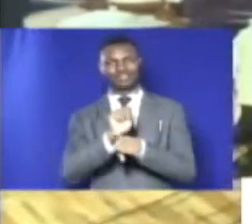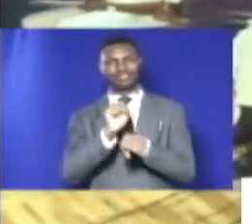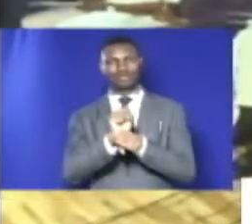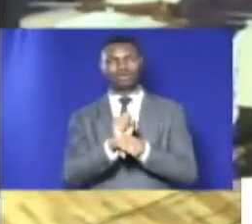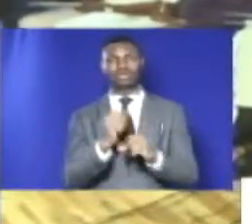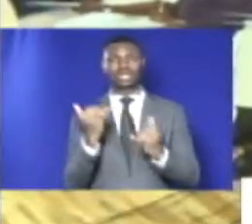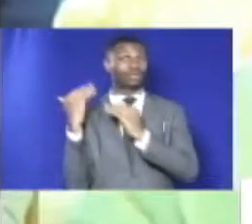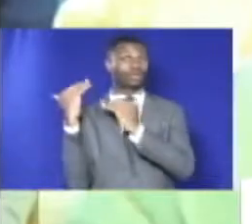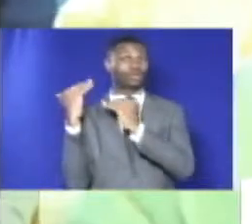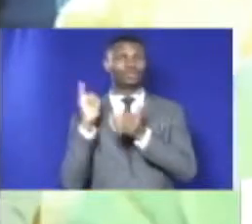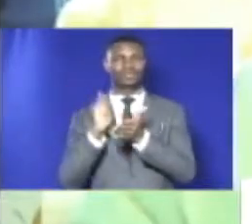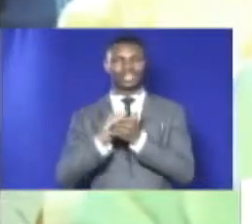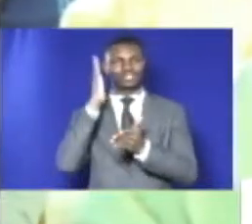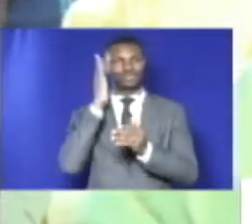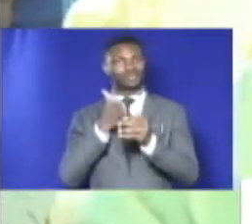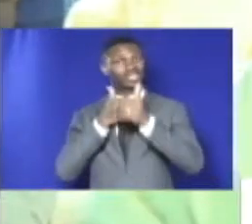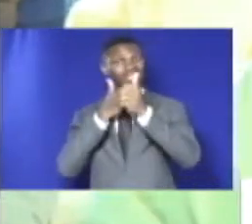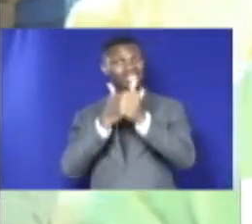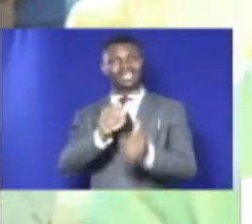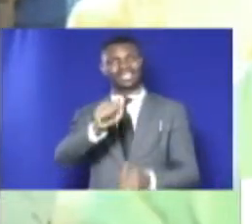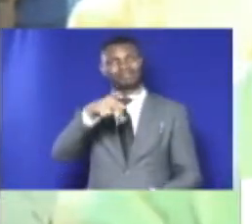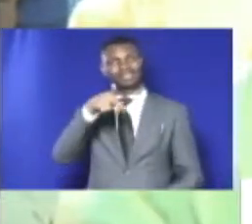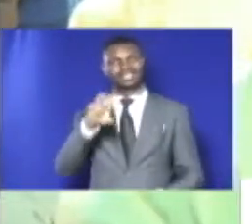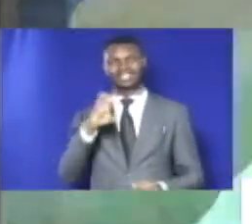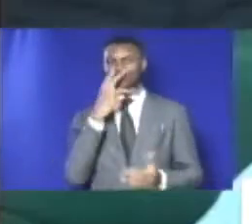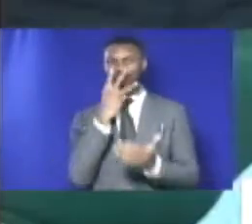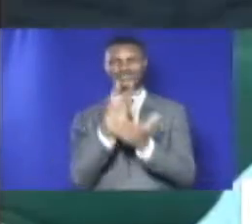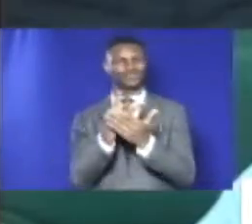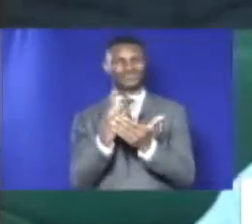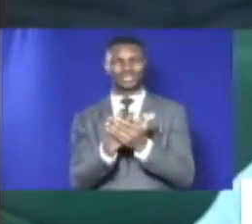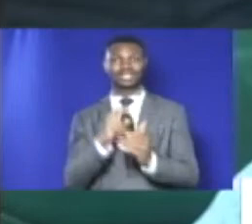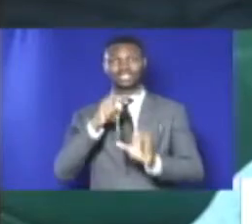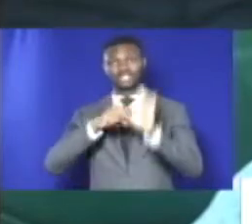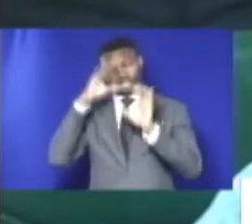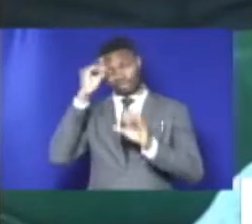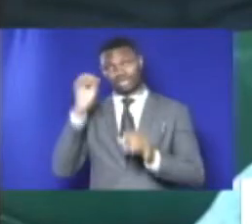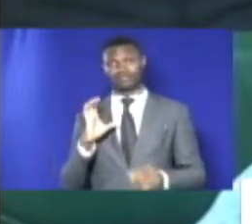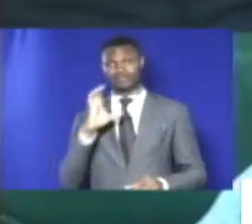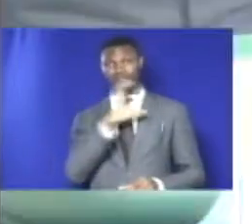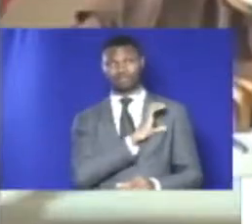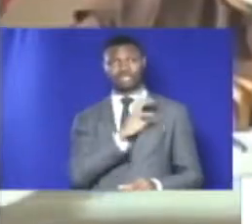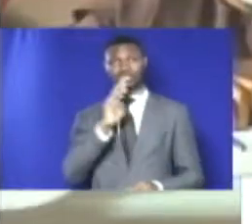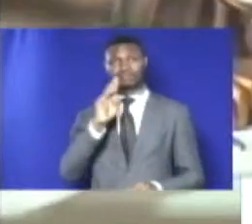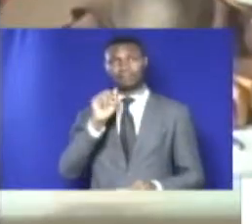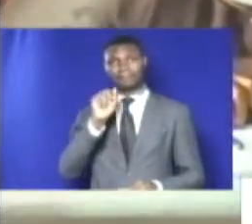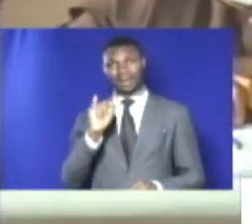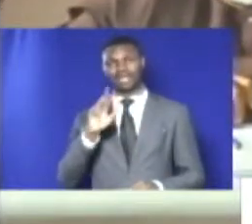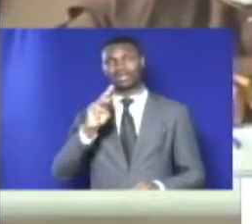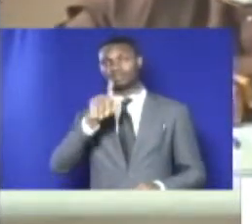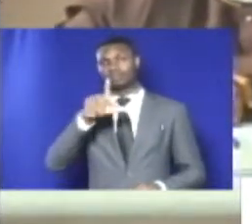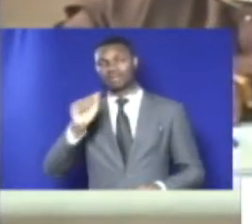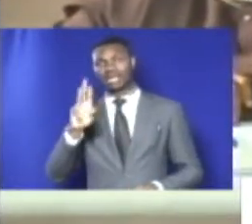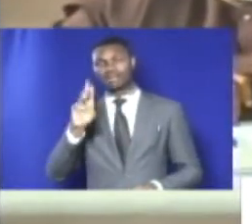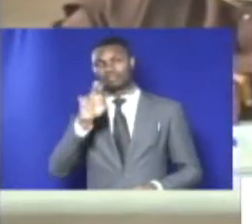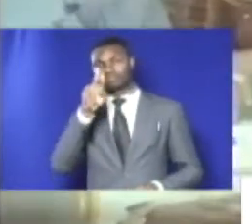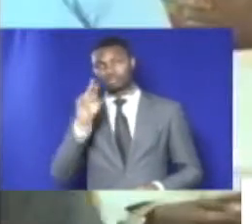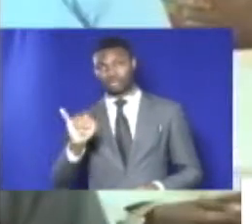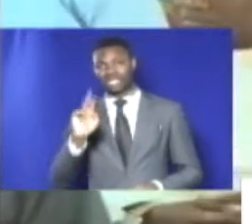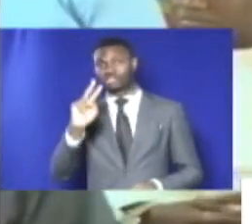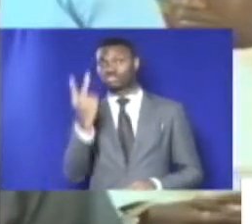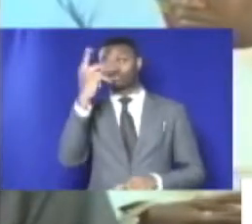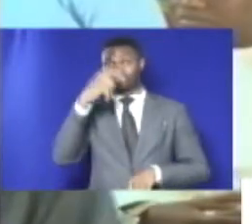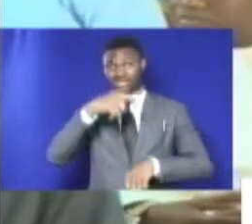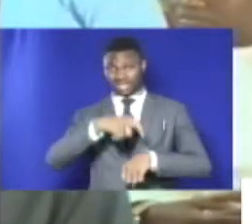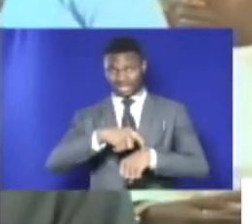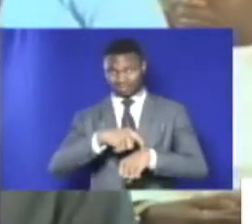new leadership to the All Progressives Congress. Chairman of the committee, Maimala Buni, a 2-time National Secretary of APC,